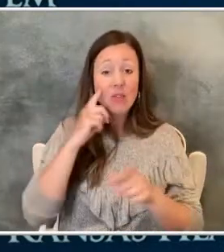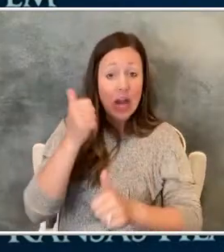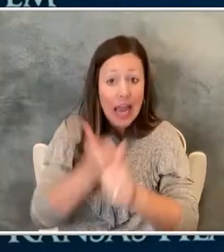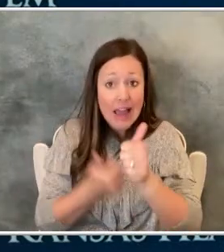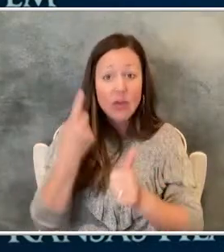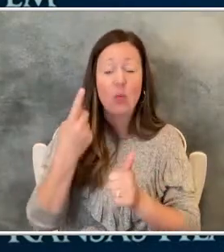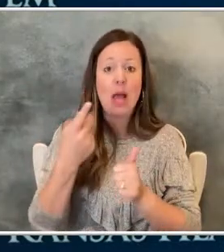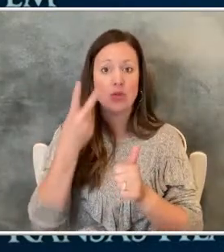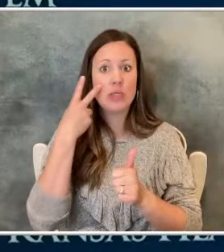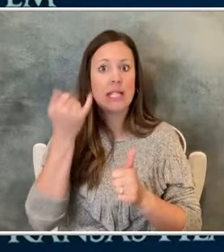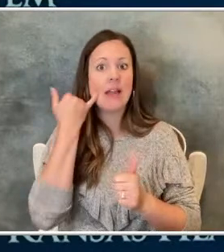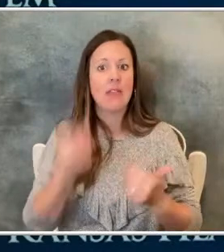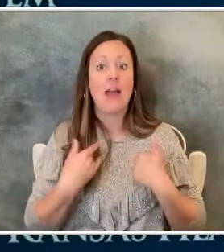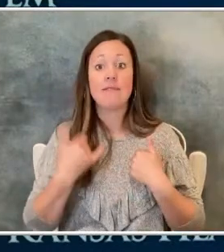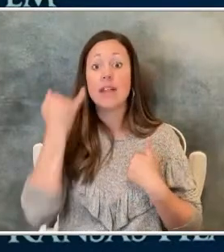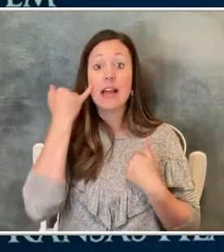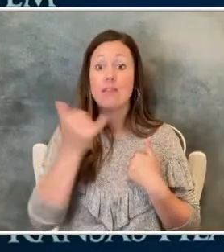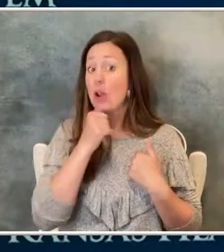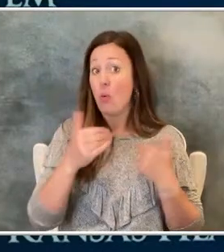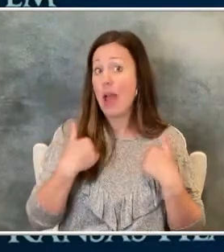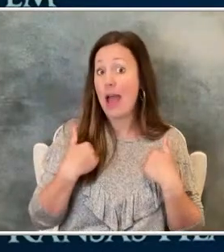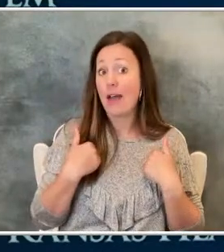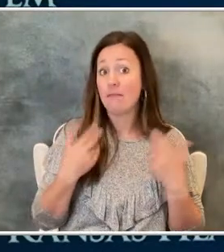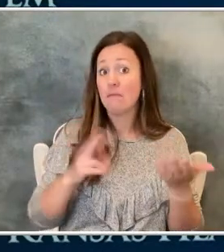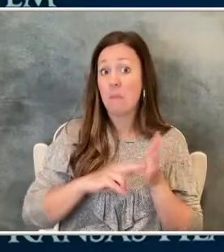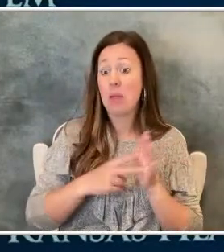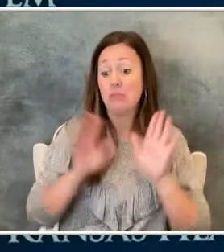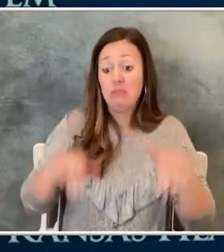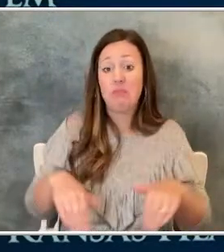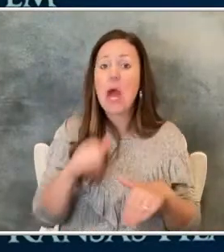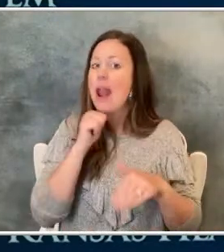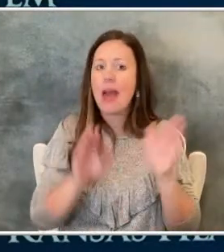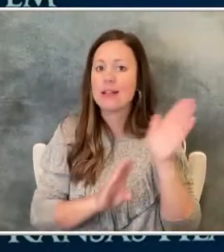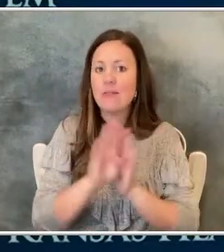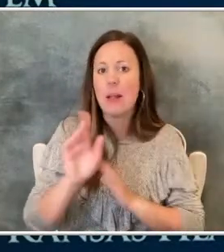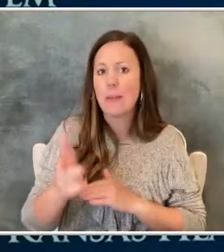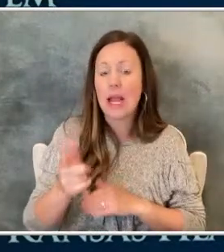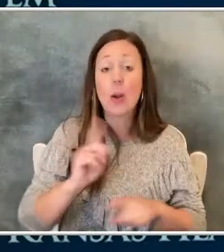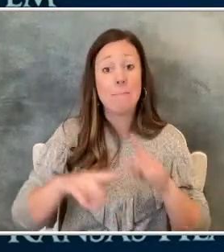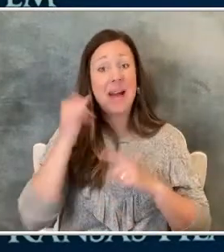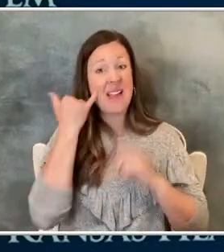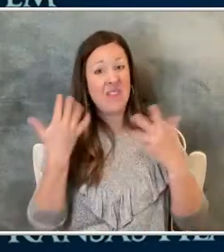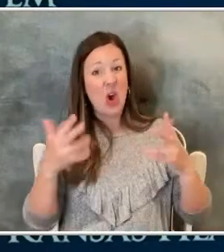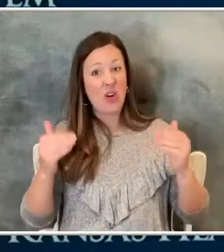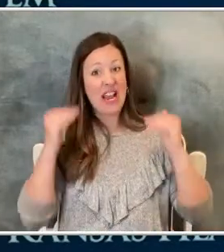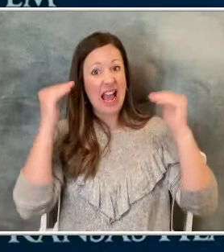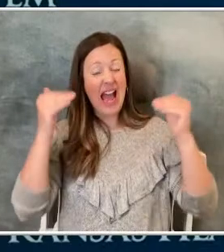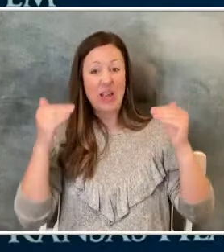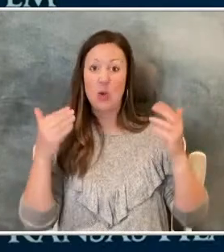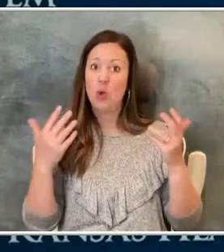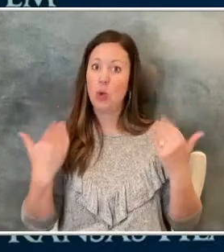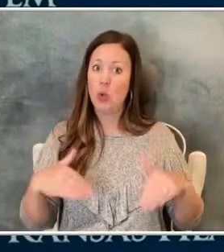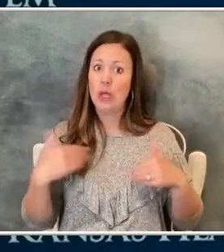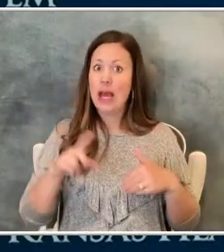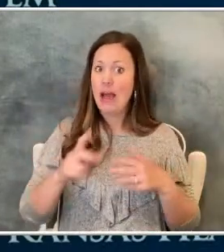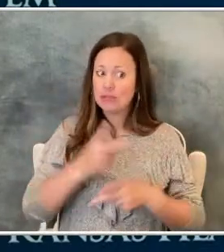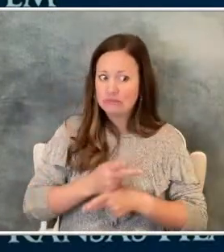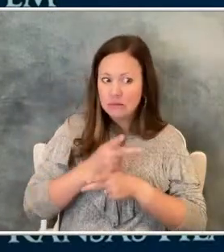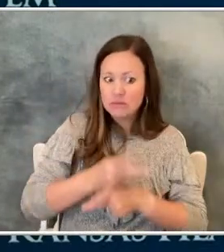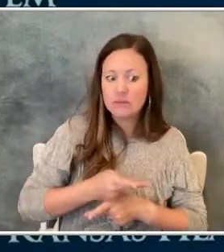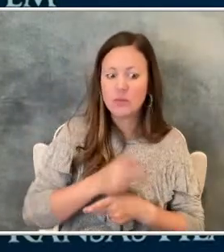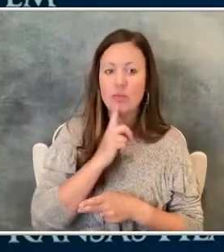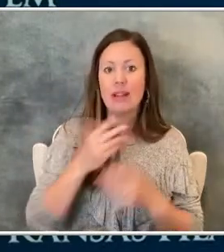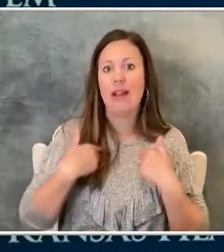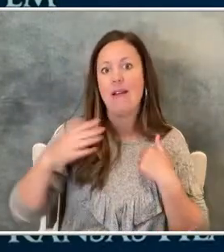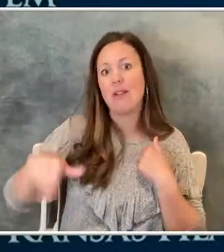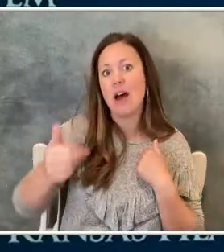Because if they don't have it, if it's not elevated, they don't have to worry about it. But if it is elevated, then you have to worry about it because you have to deal with your other risk factors that are